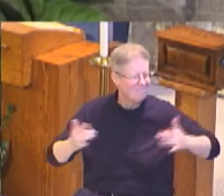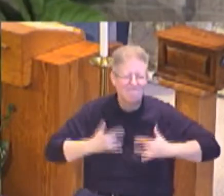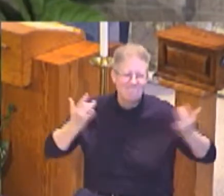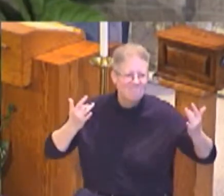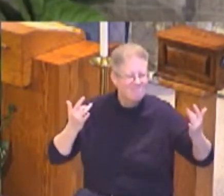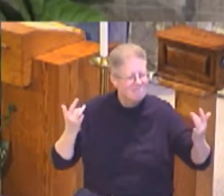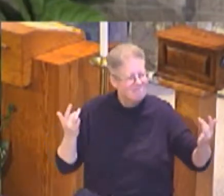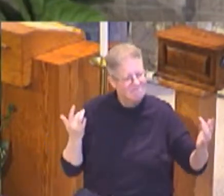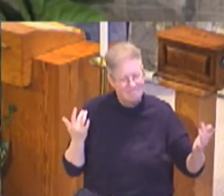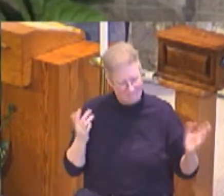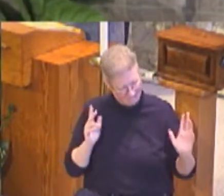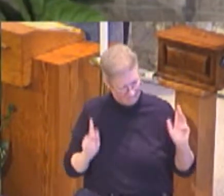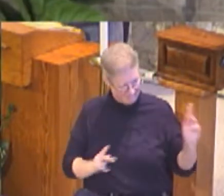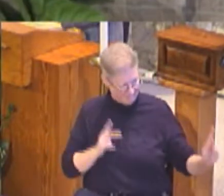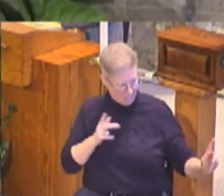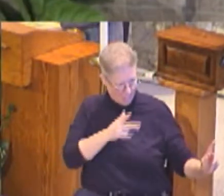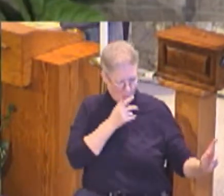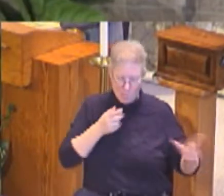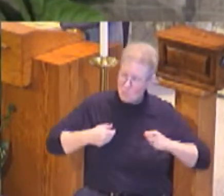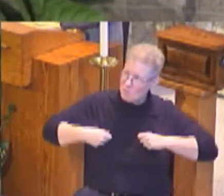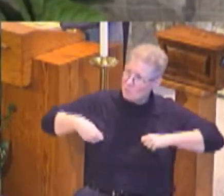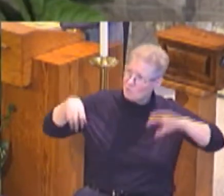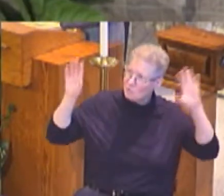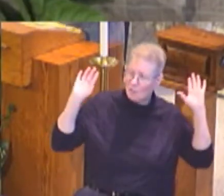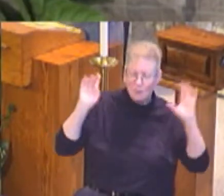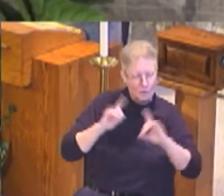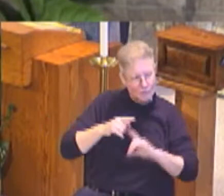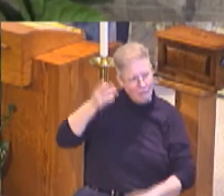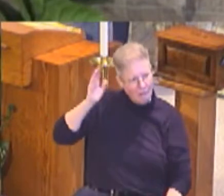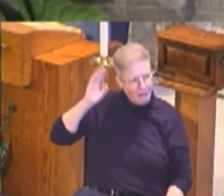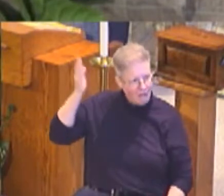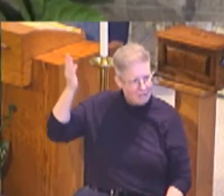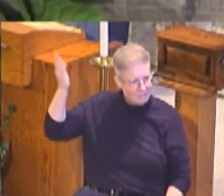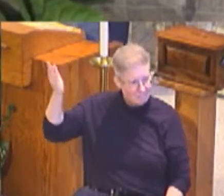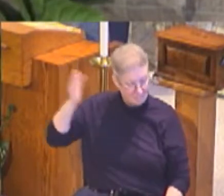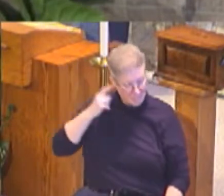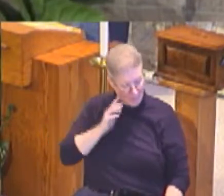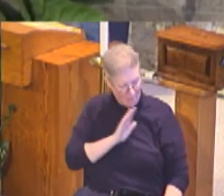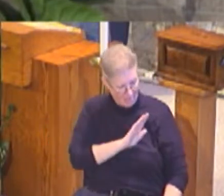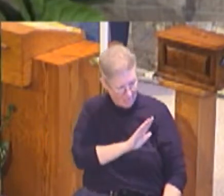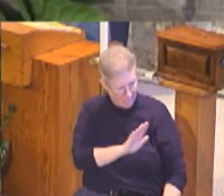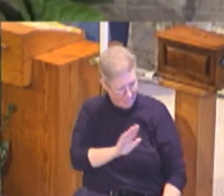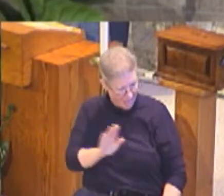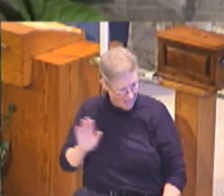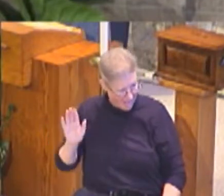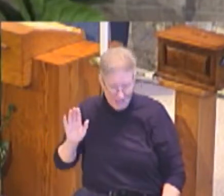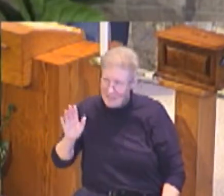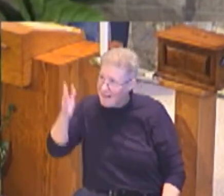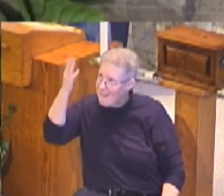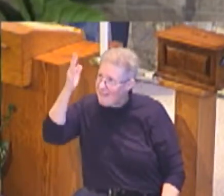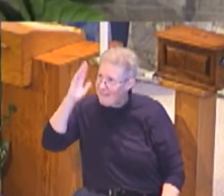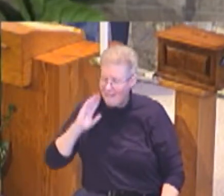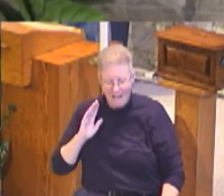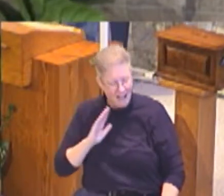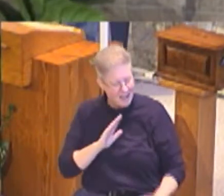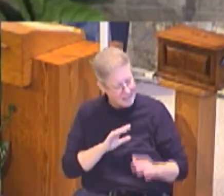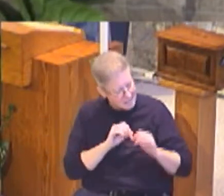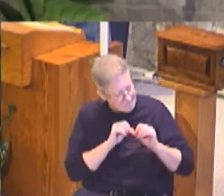are those who surrender to God, for theirs is God's constant counsel.